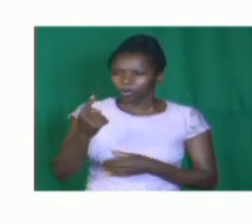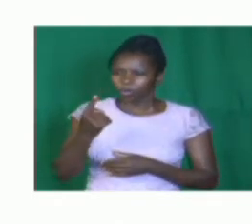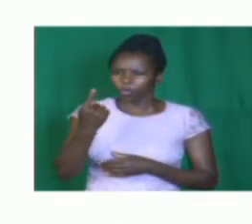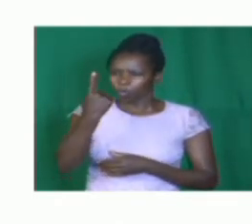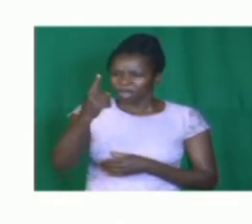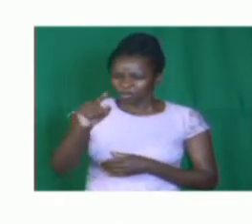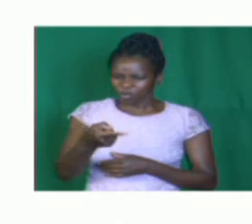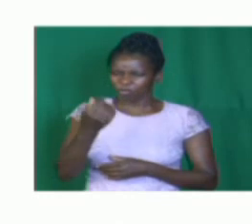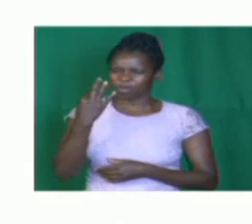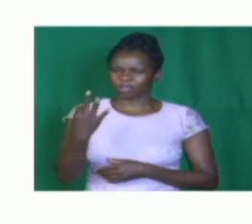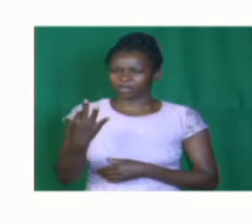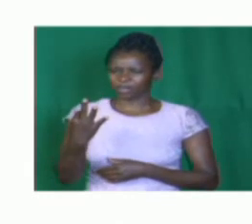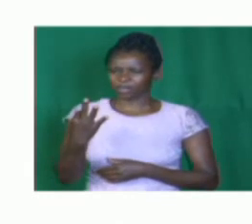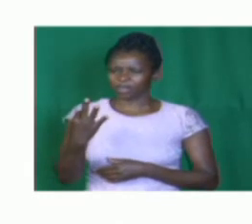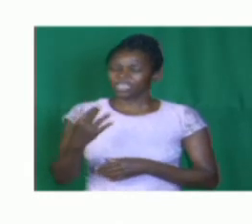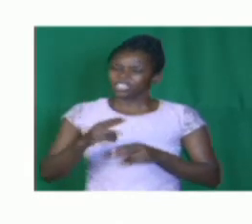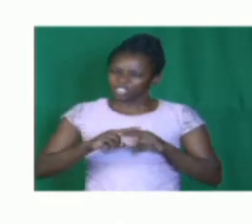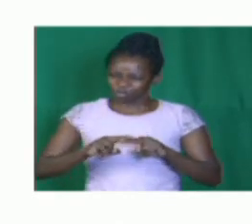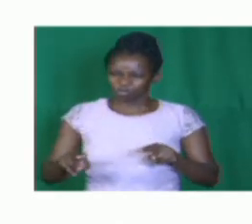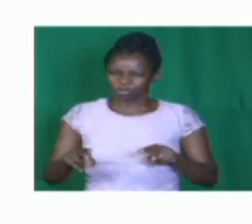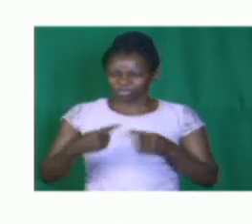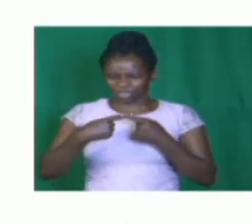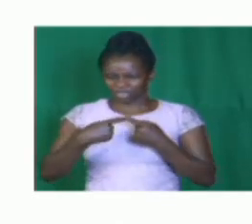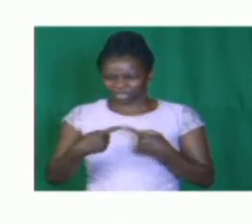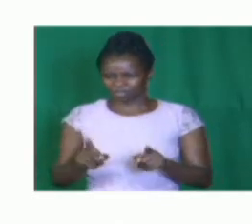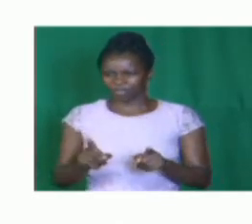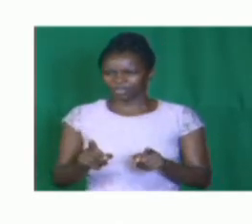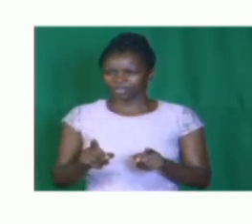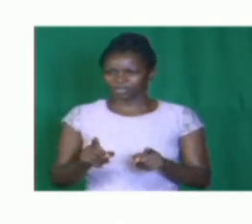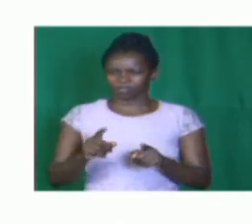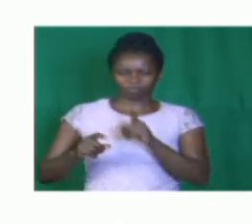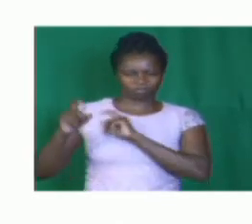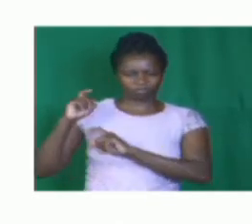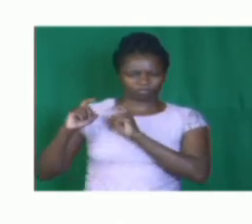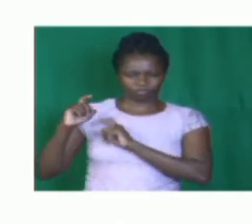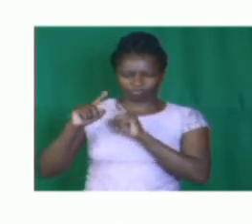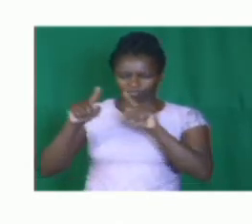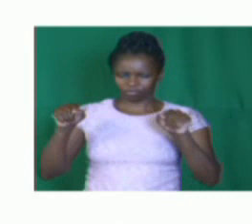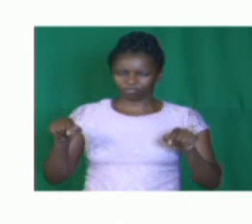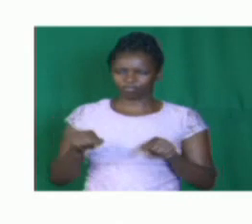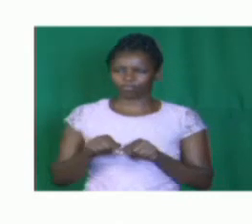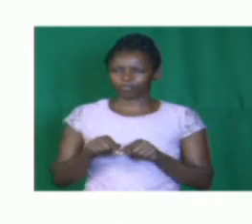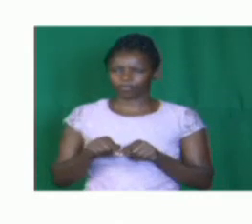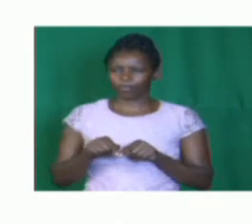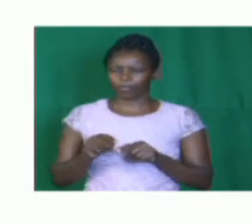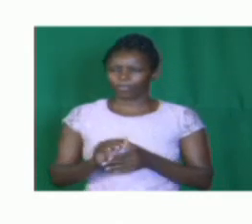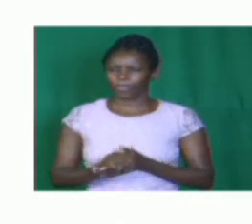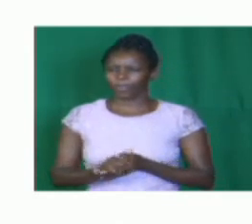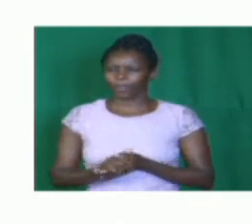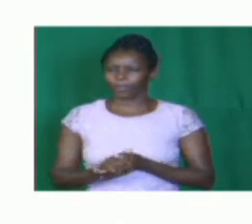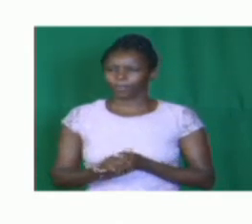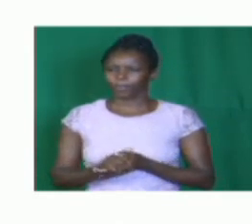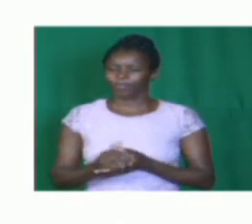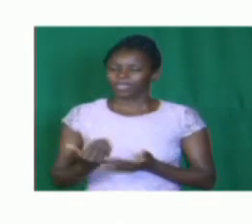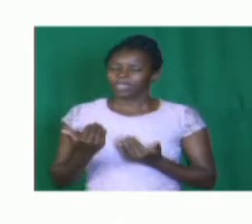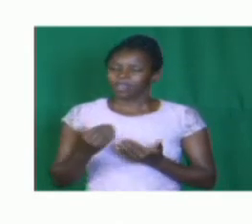is not the same as what we were looking at on the previous slide. The ones that we're looking at were